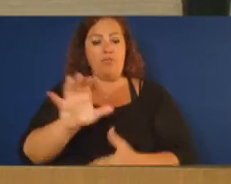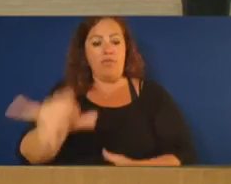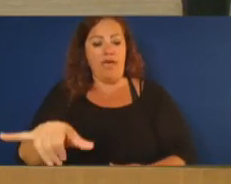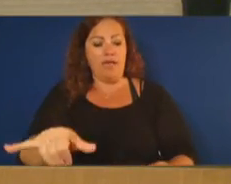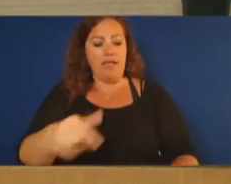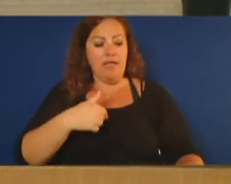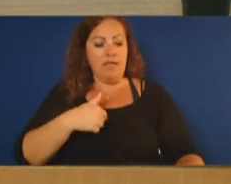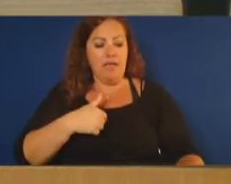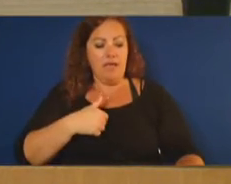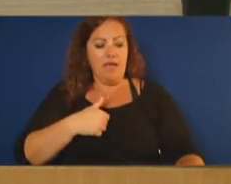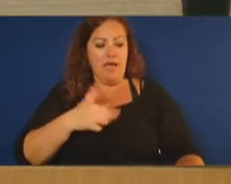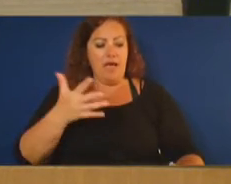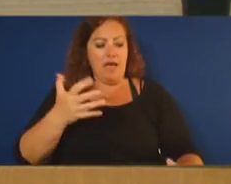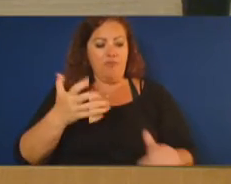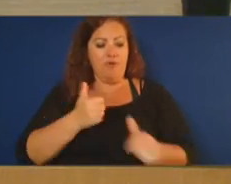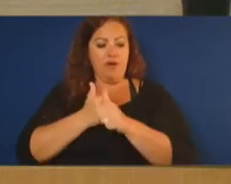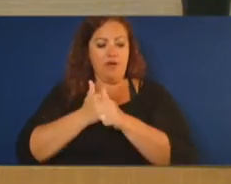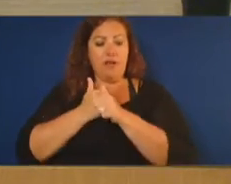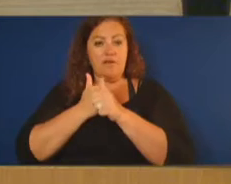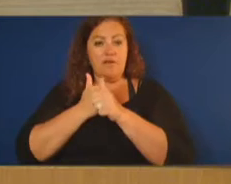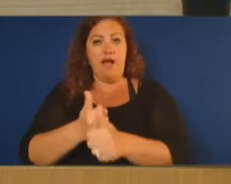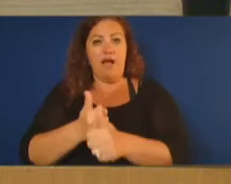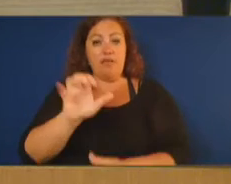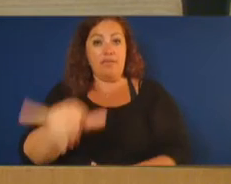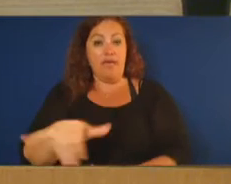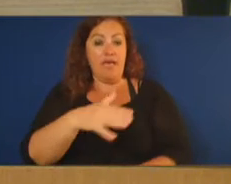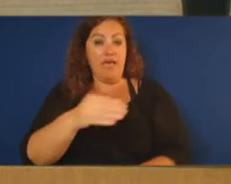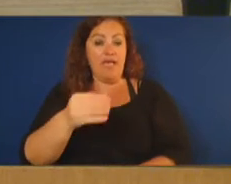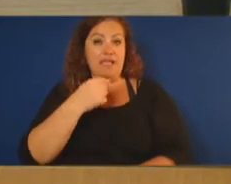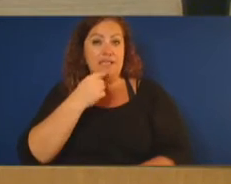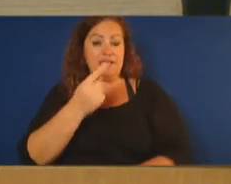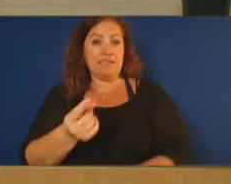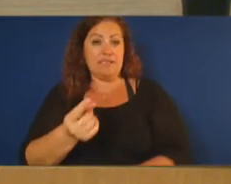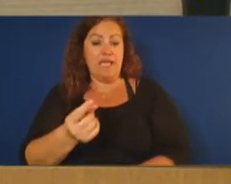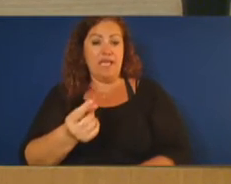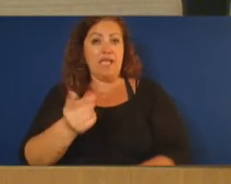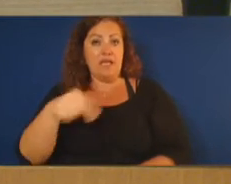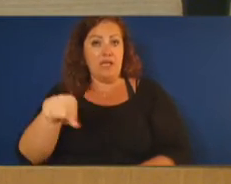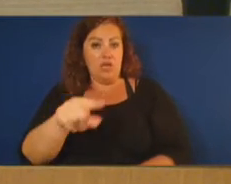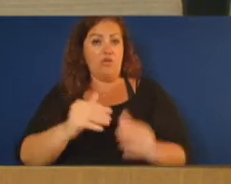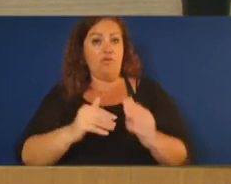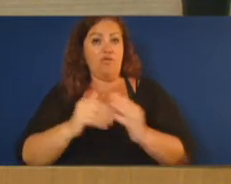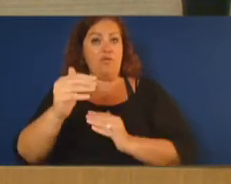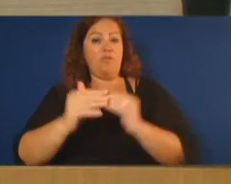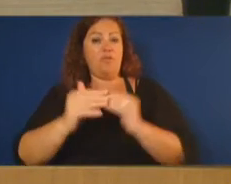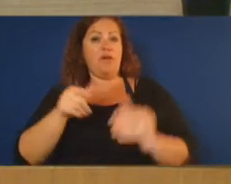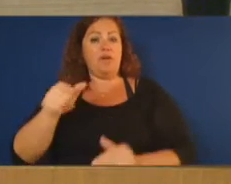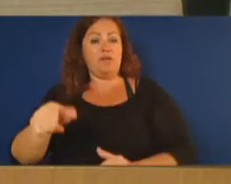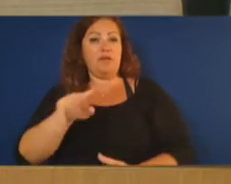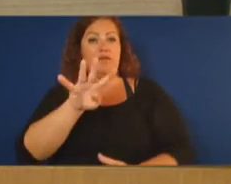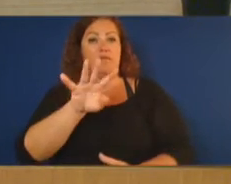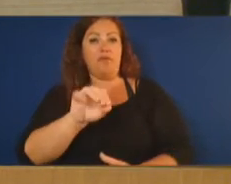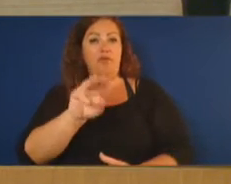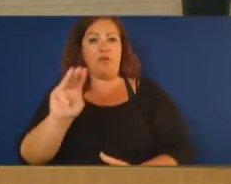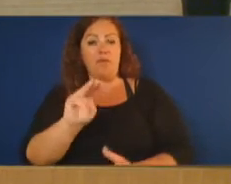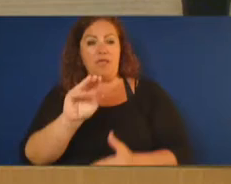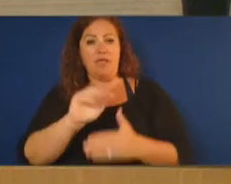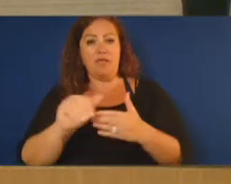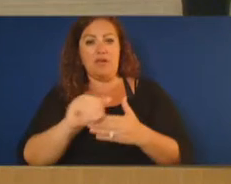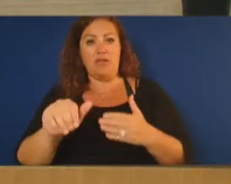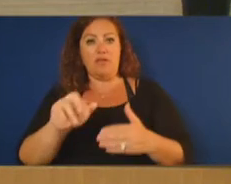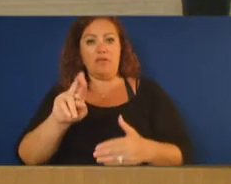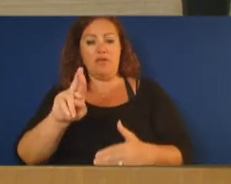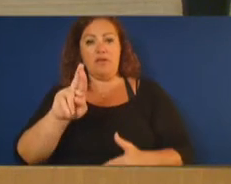piggyback off that and say you've built a $40 million Recreation